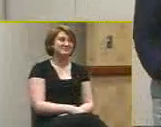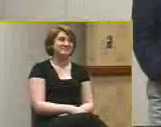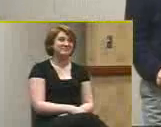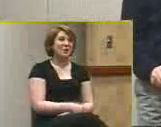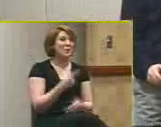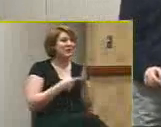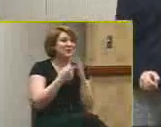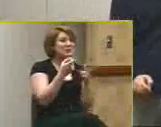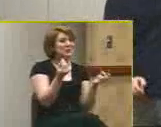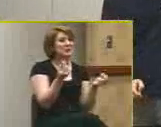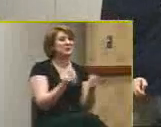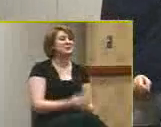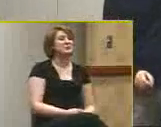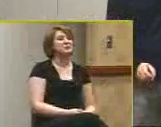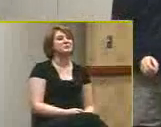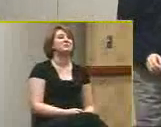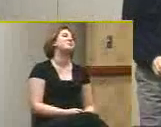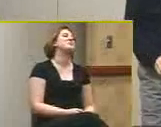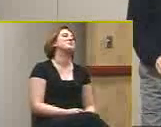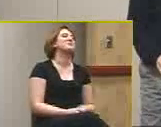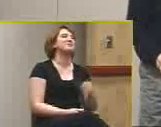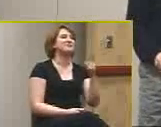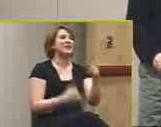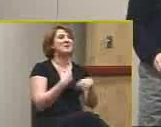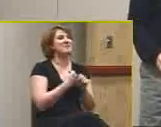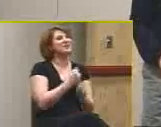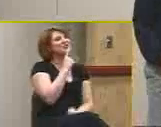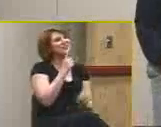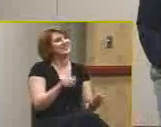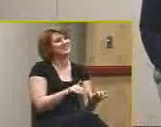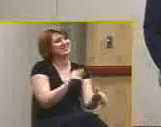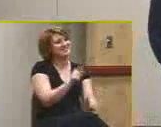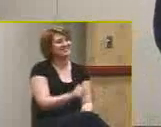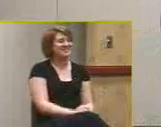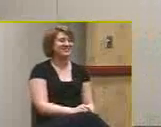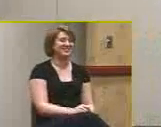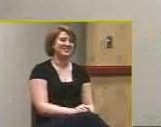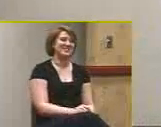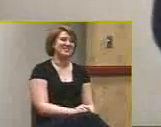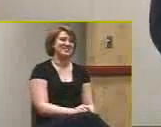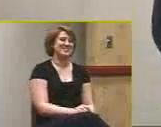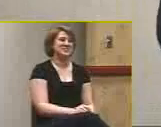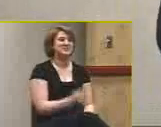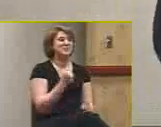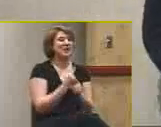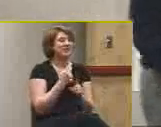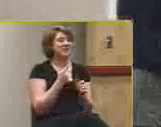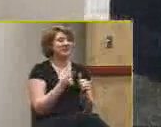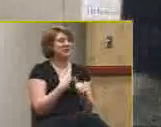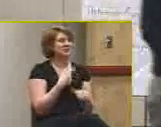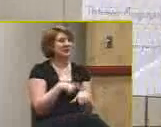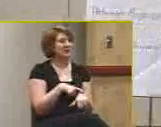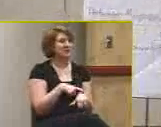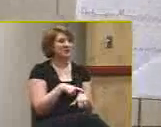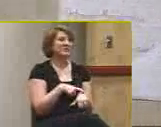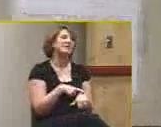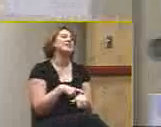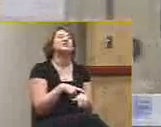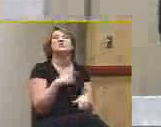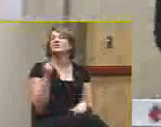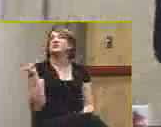What are you going to do? Make sure he does. Make sure he does it right. Okay, so you go over and